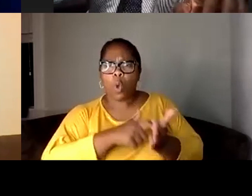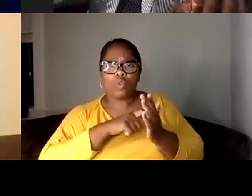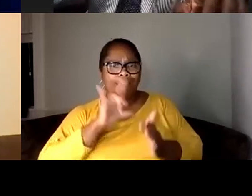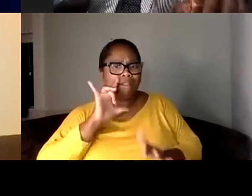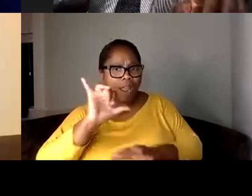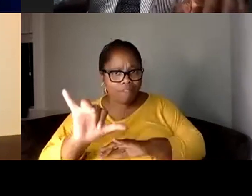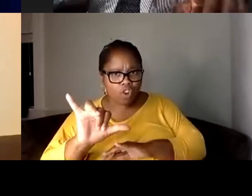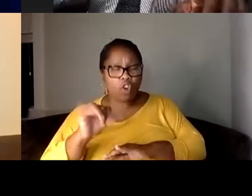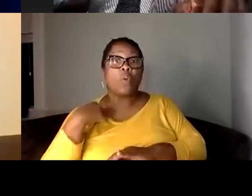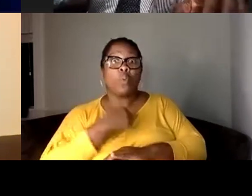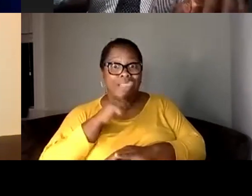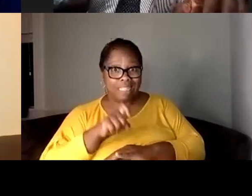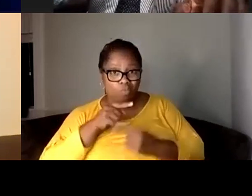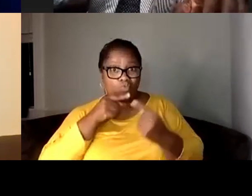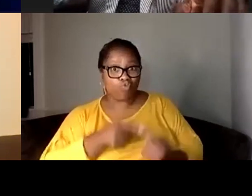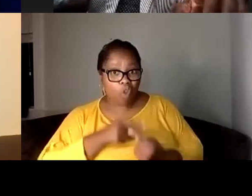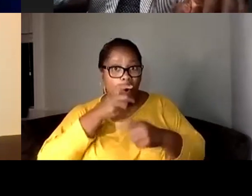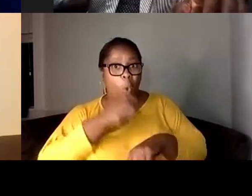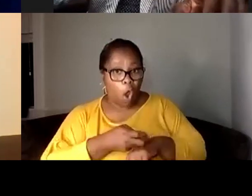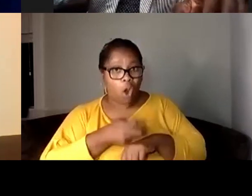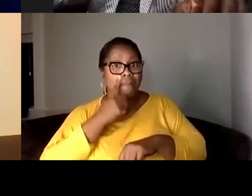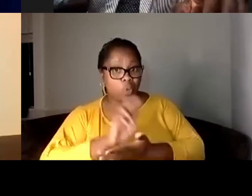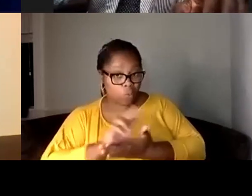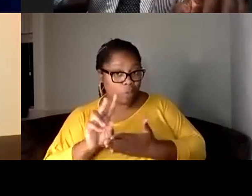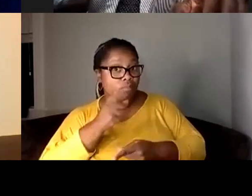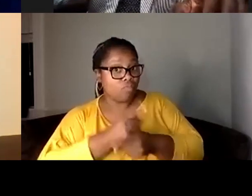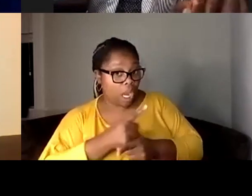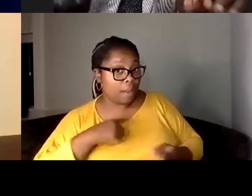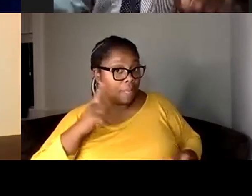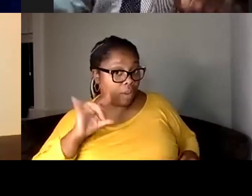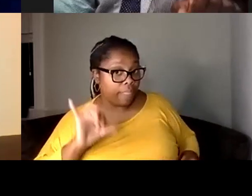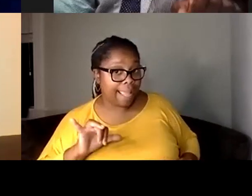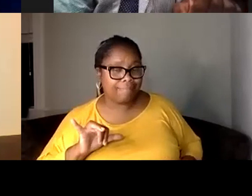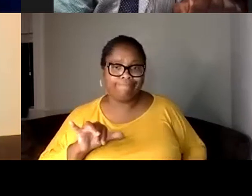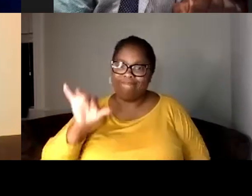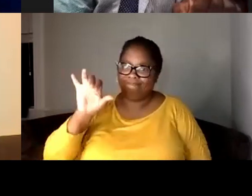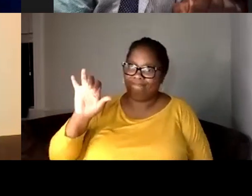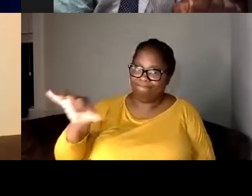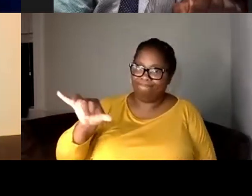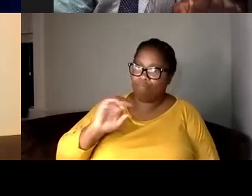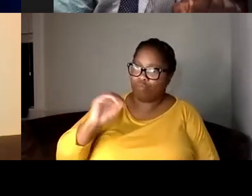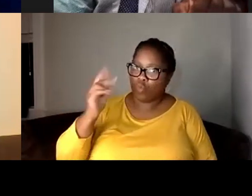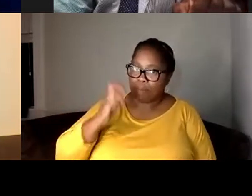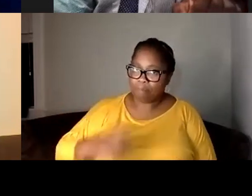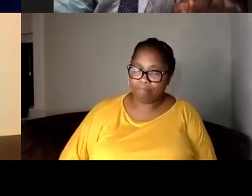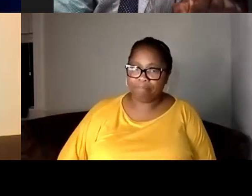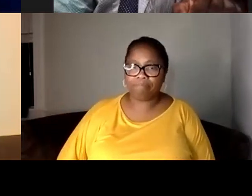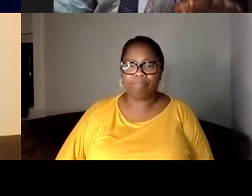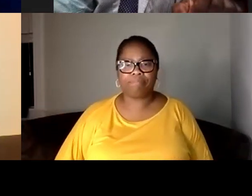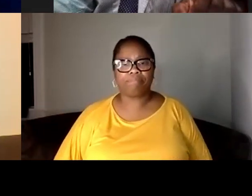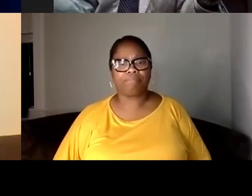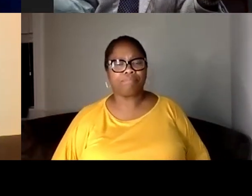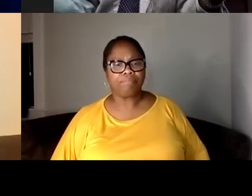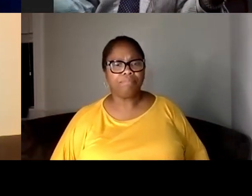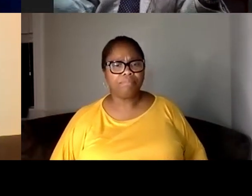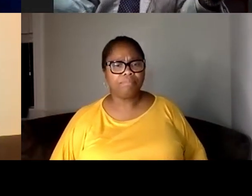we need to struggle hard for the next 2 weeks. Is that what I'm hearing? Without a doubt. Without a doubt. Like I said, due